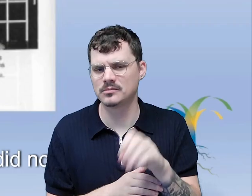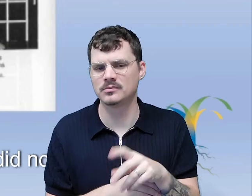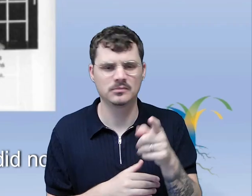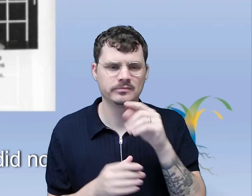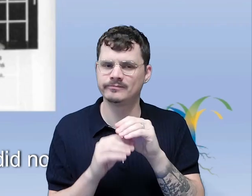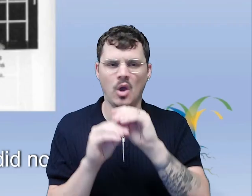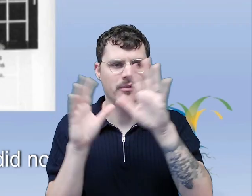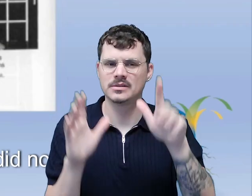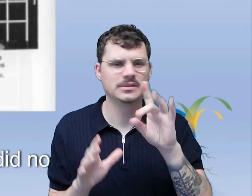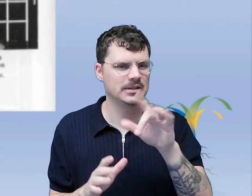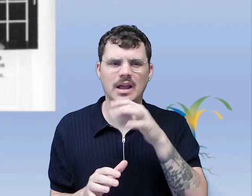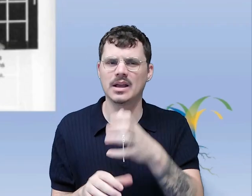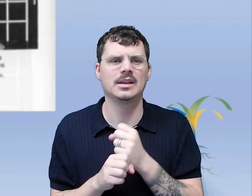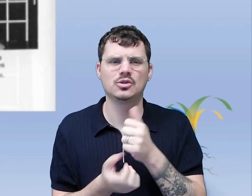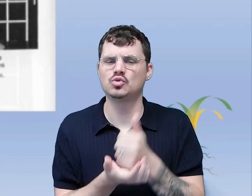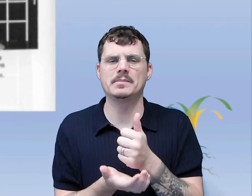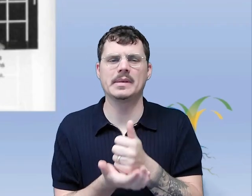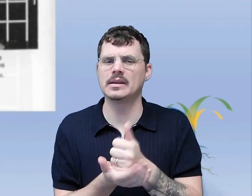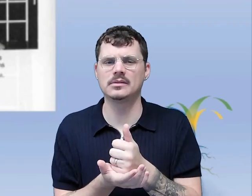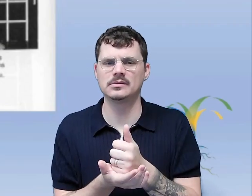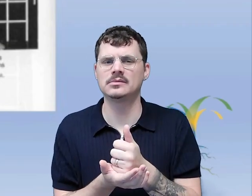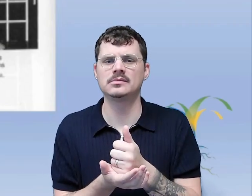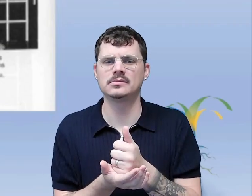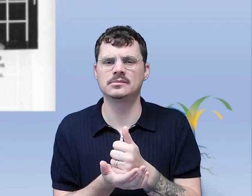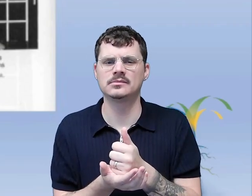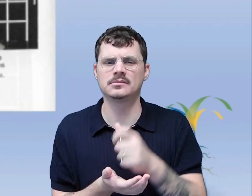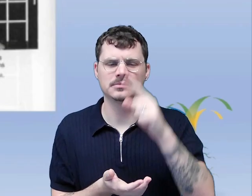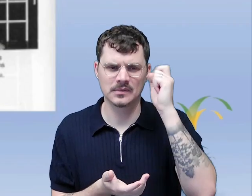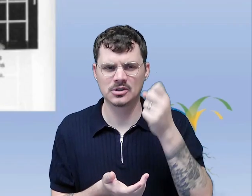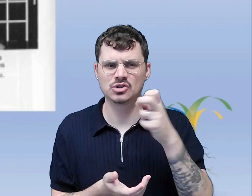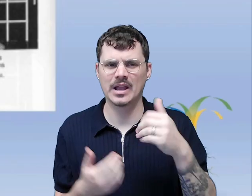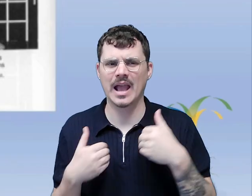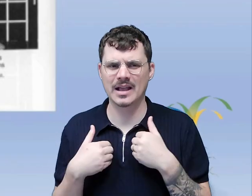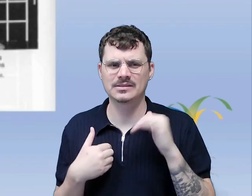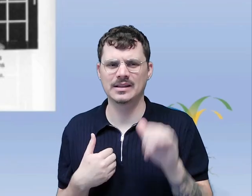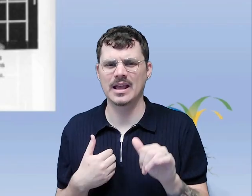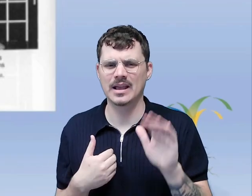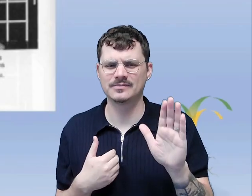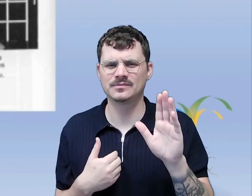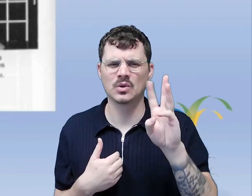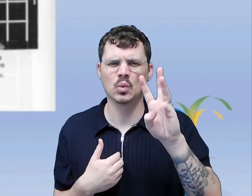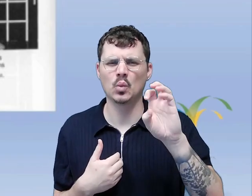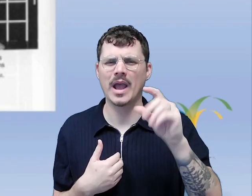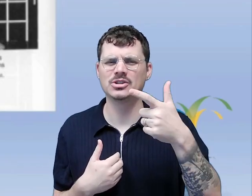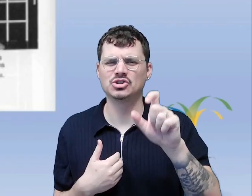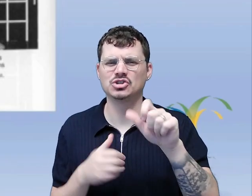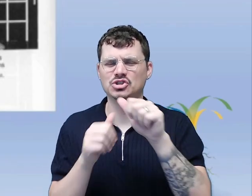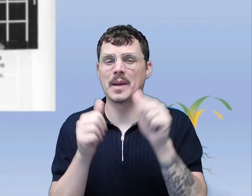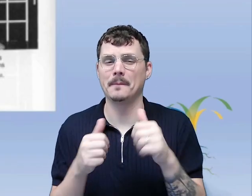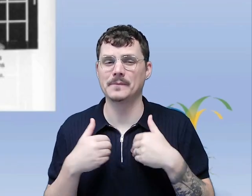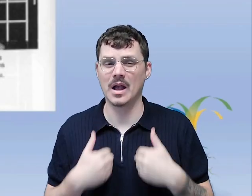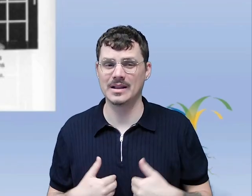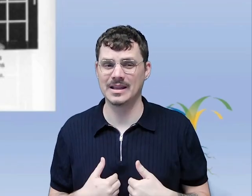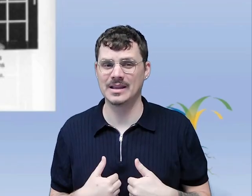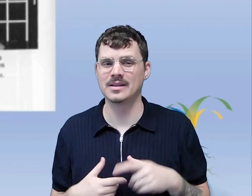is somebody who obviously did not receive treatment because she has that